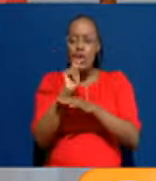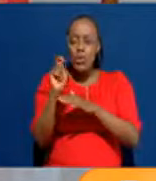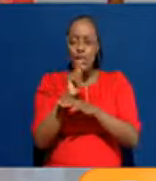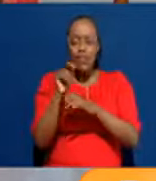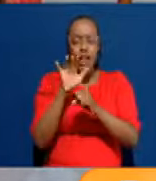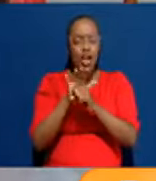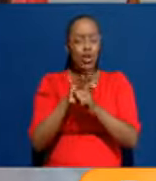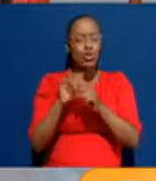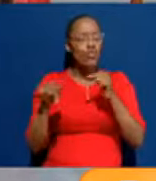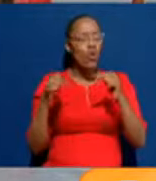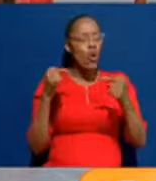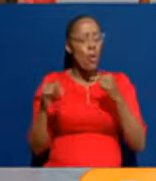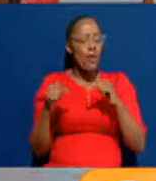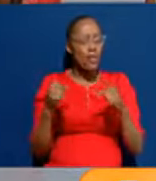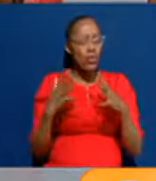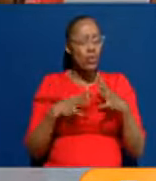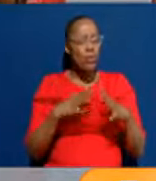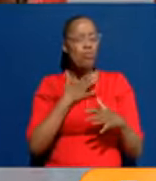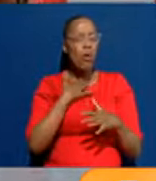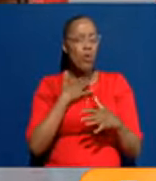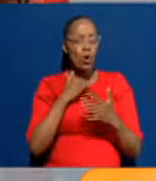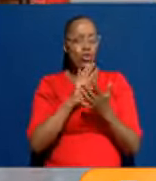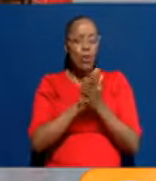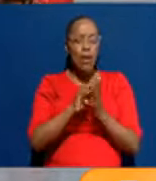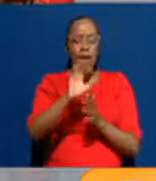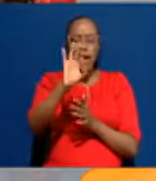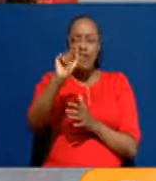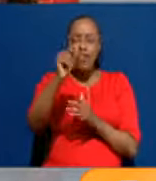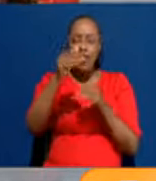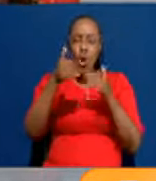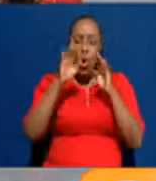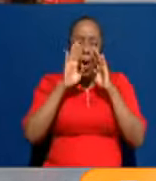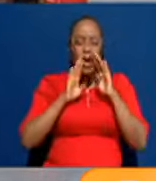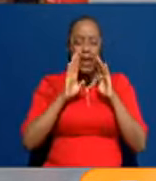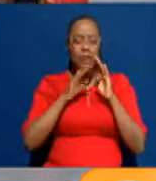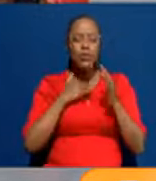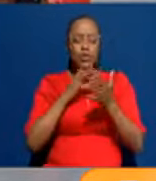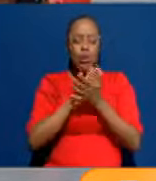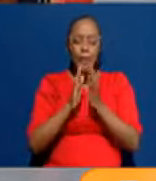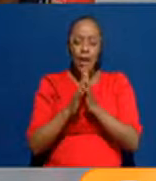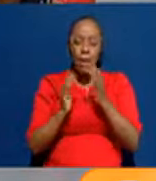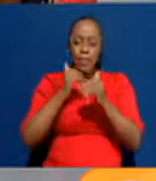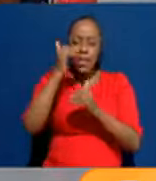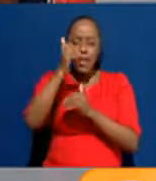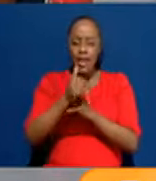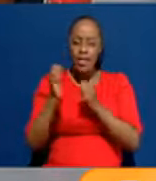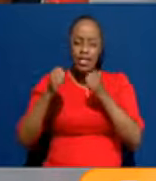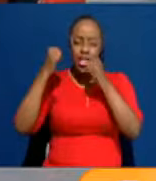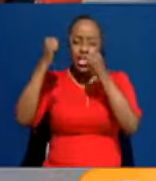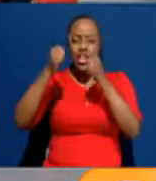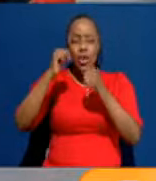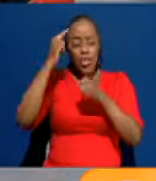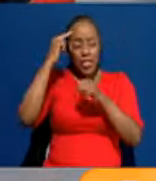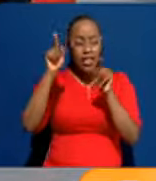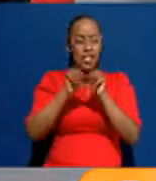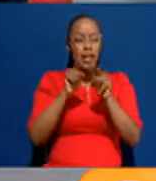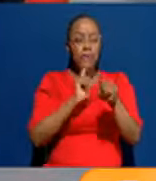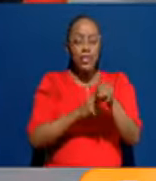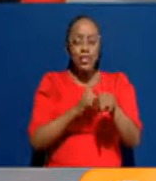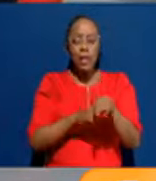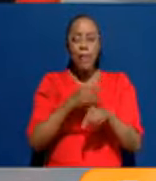much competition. Mm-hmm. What wanataka kuwa Faith or yeah. Eliud, or you know, they want to be the next superstar. Wanafikiri if I take, you know, just a